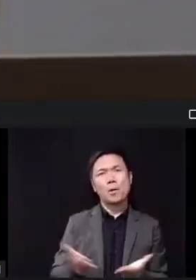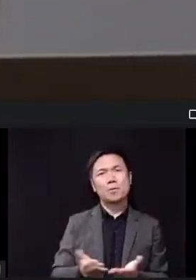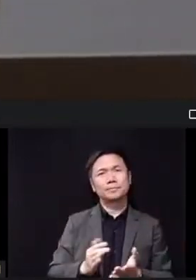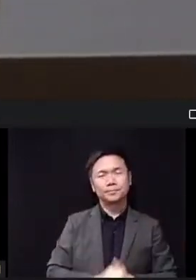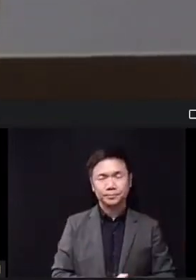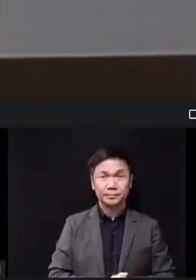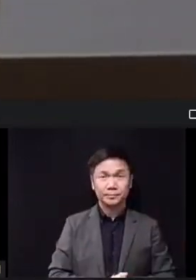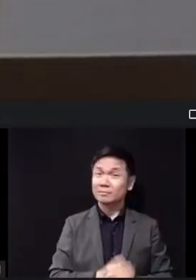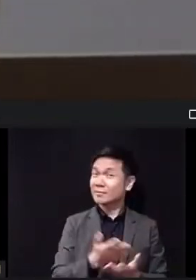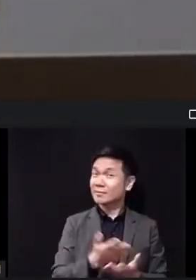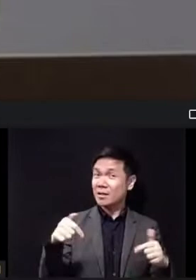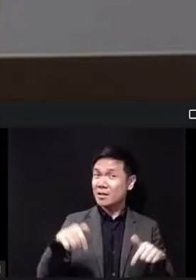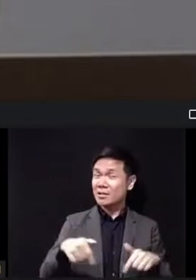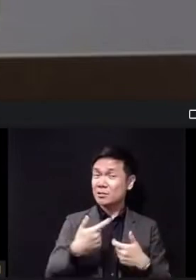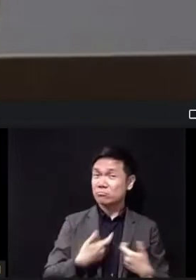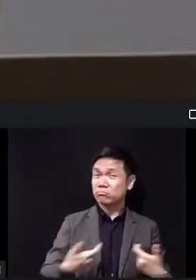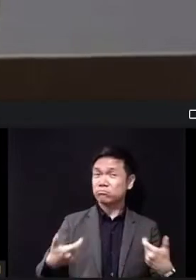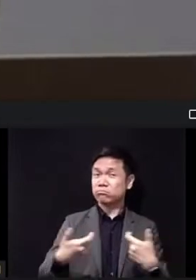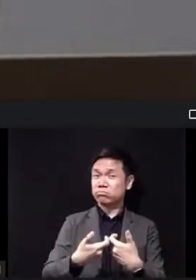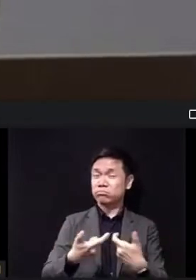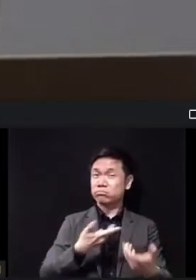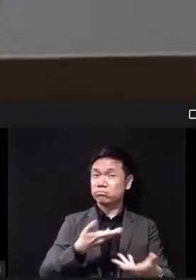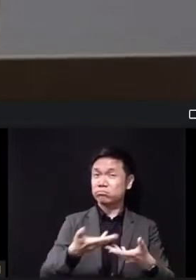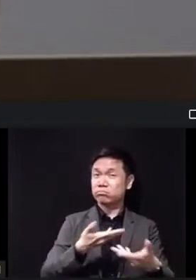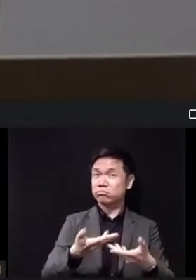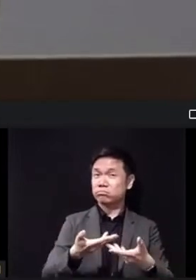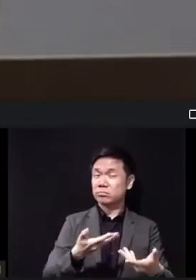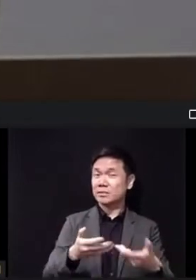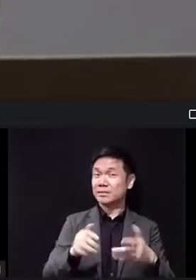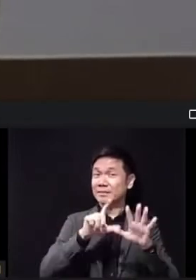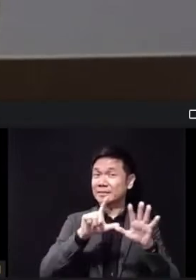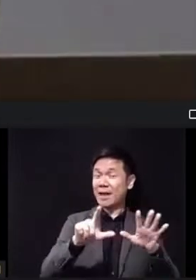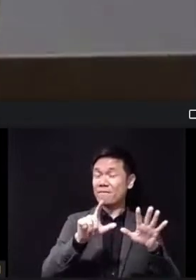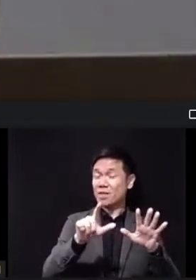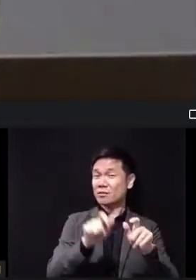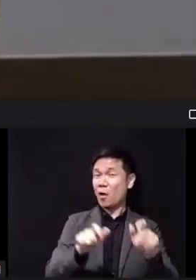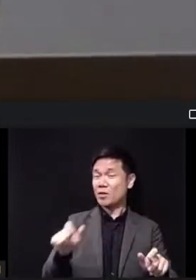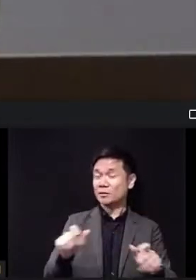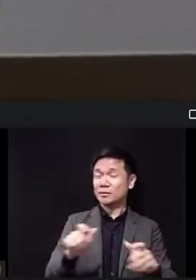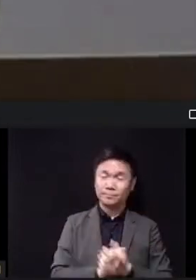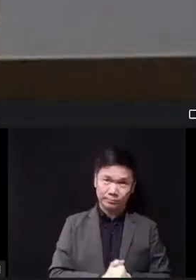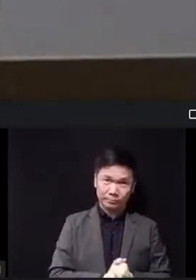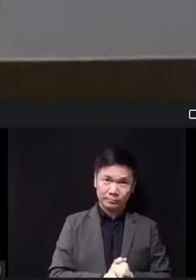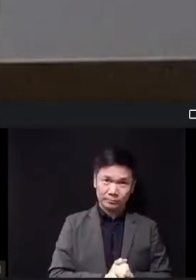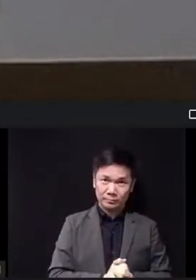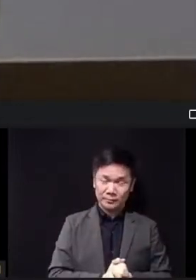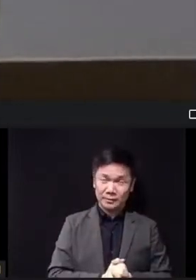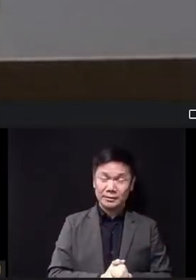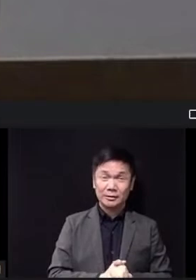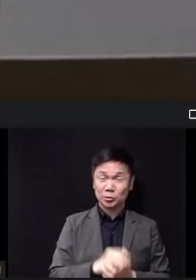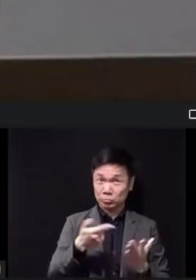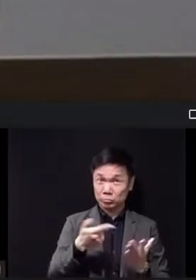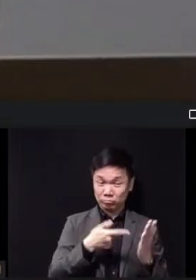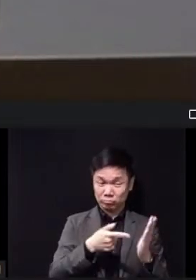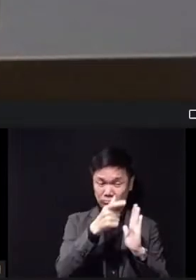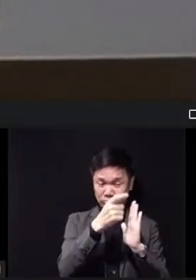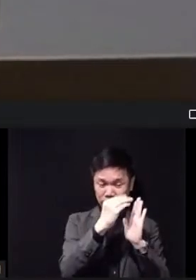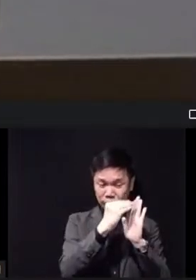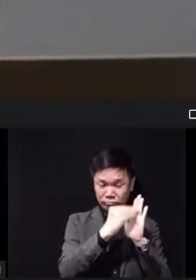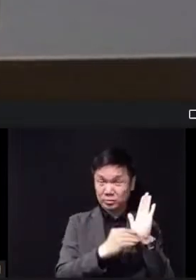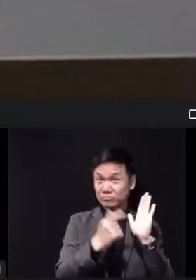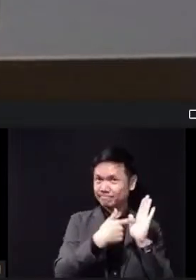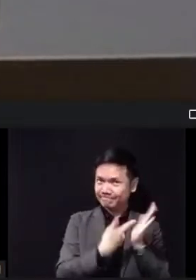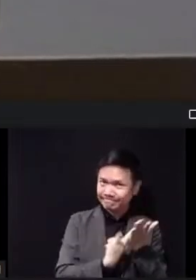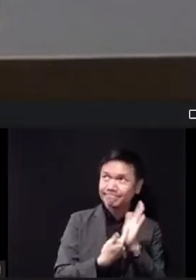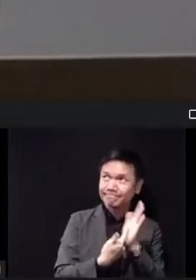to ensure that the discussions of the 7th Asian and Pacific Population Conference are highlighted at the